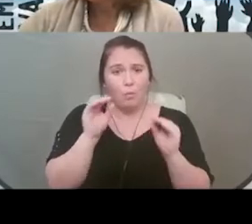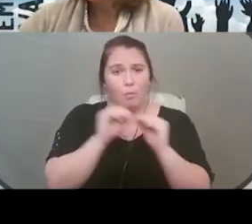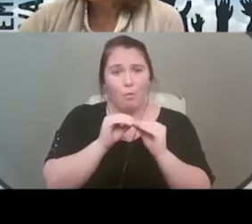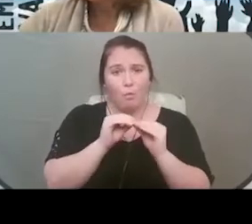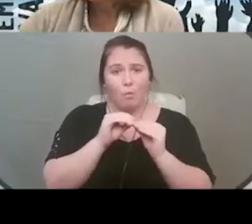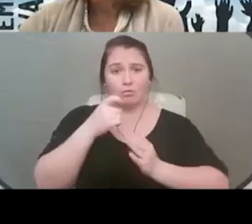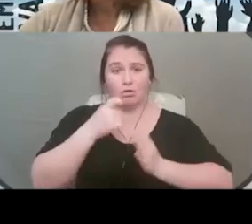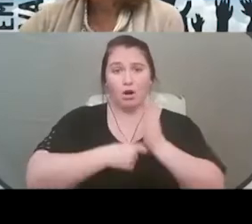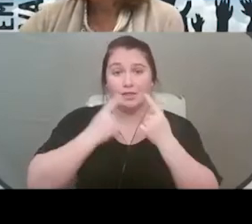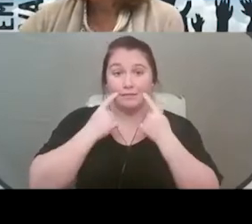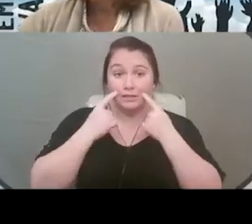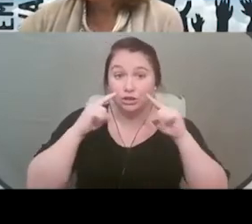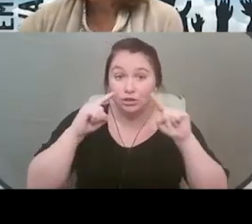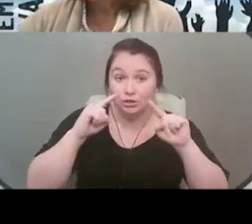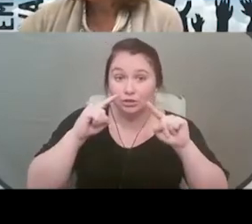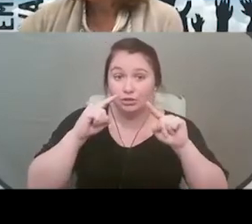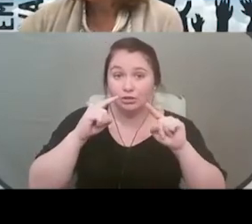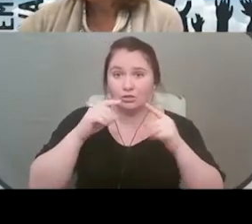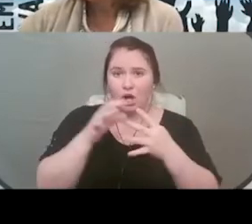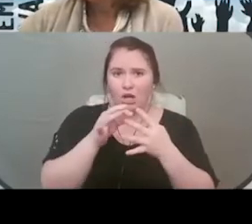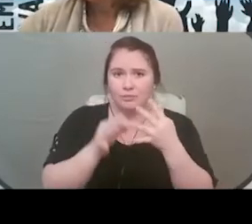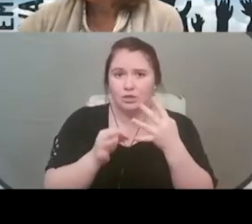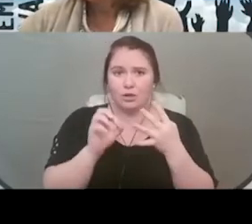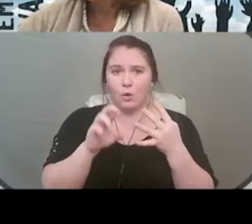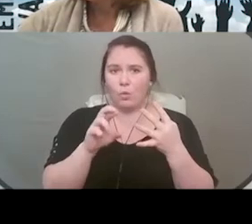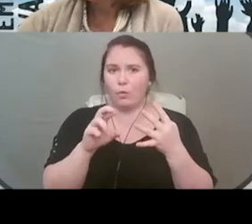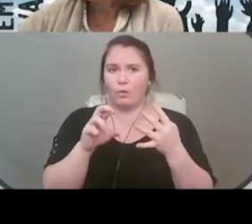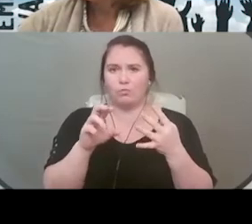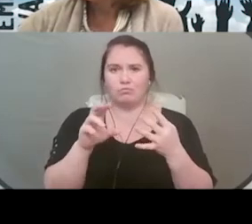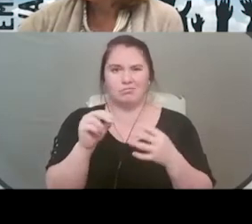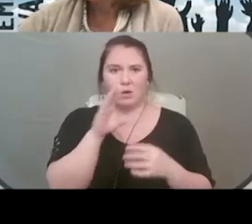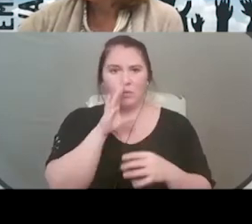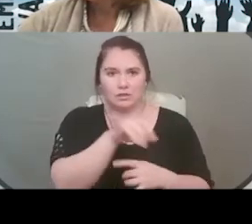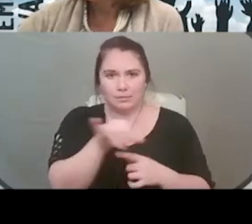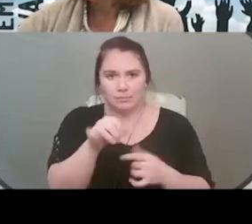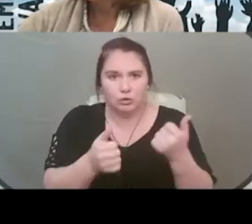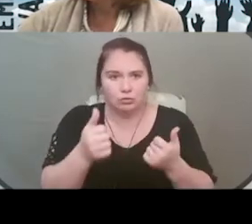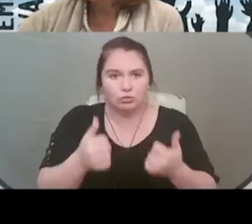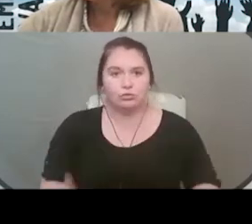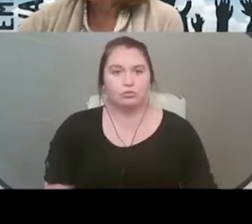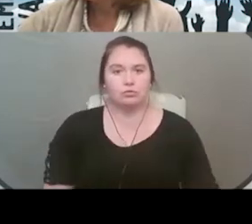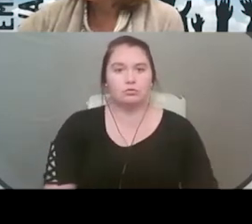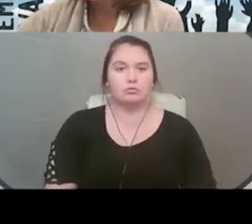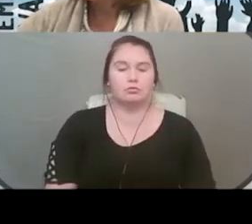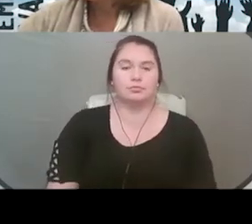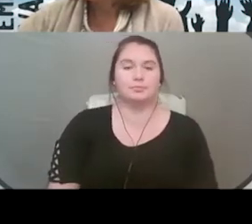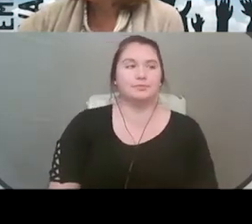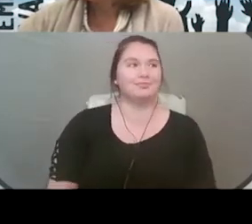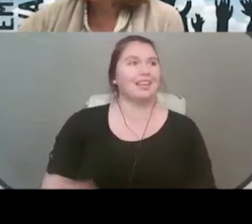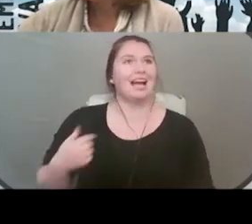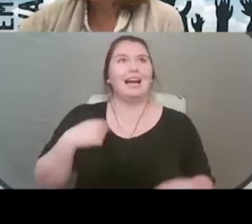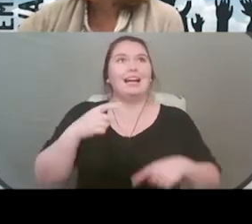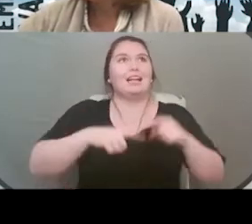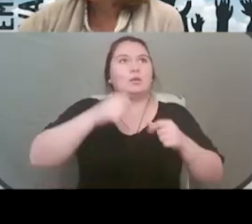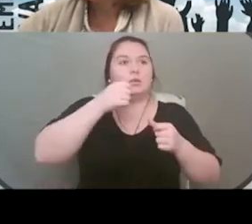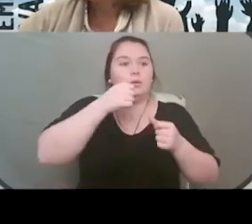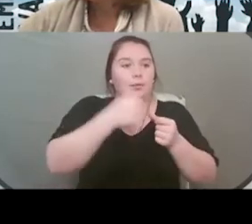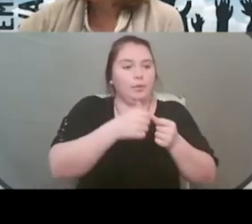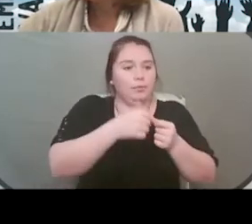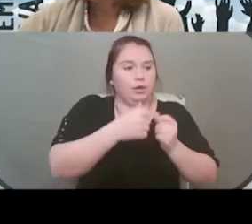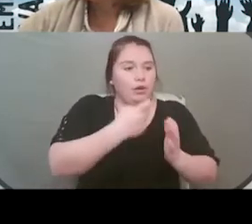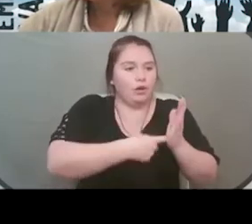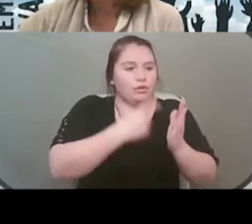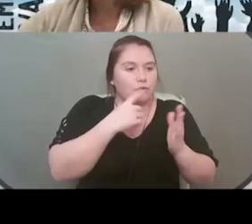effective option, or no, they will be about the same price? I can't remember the prices on those